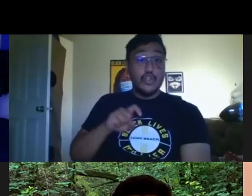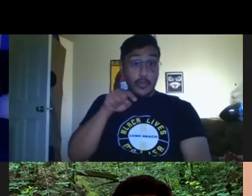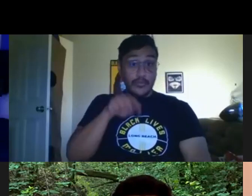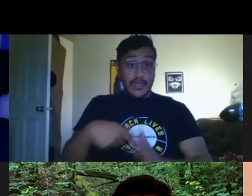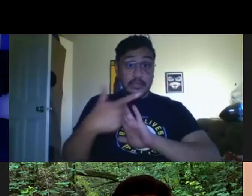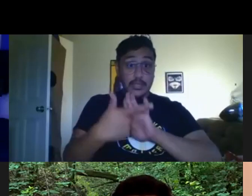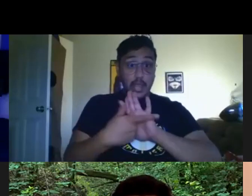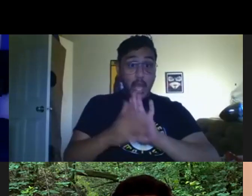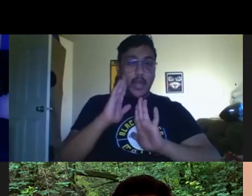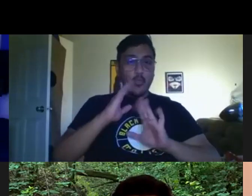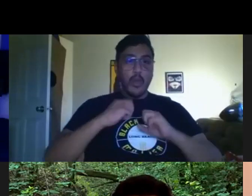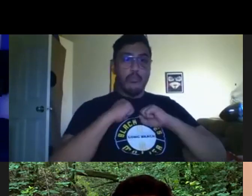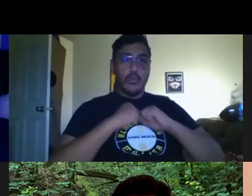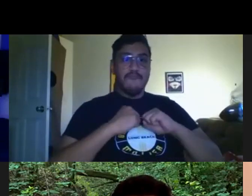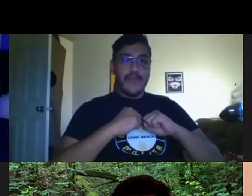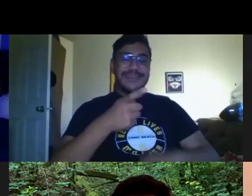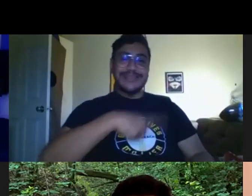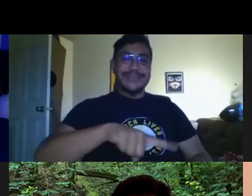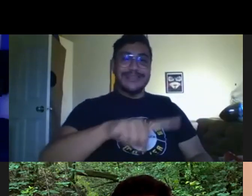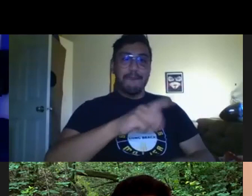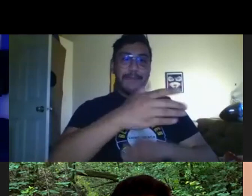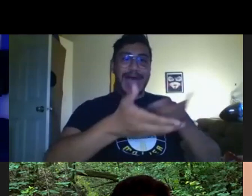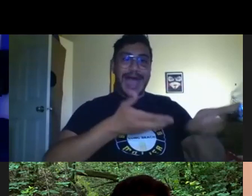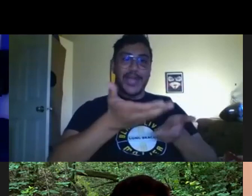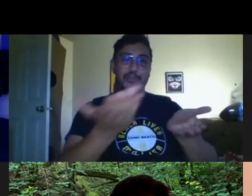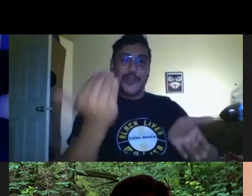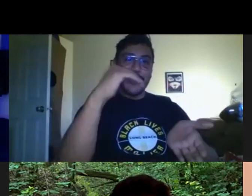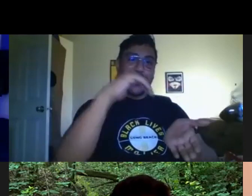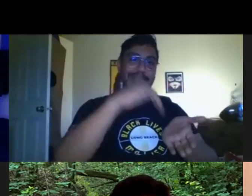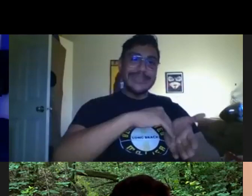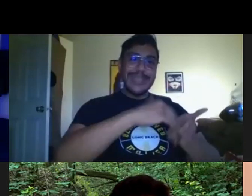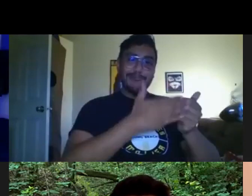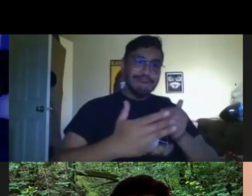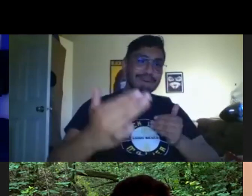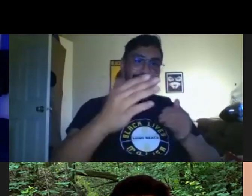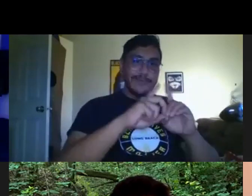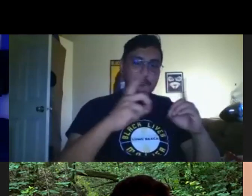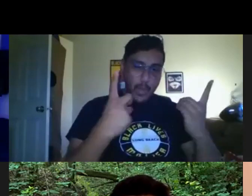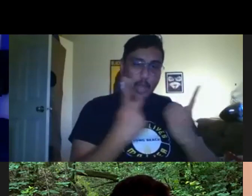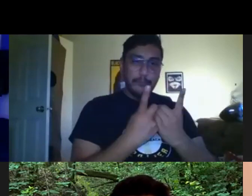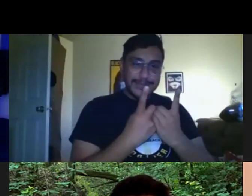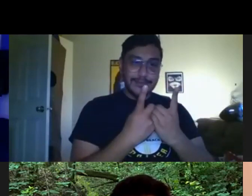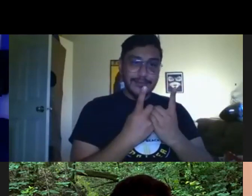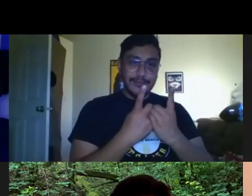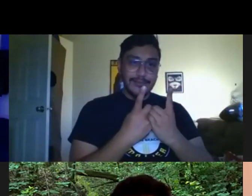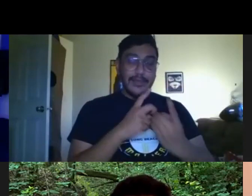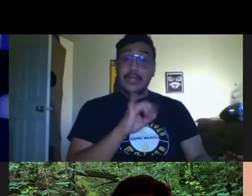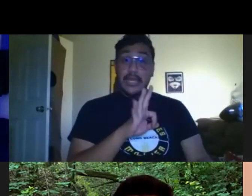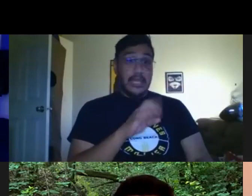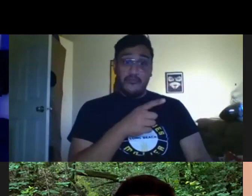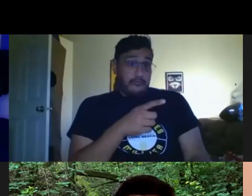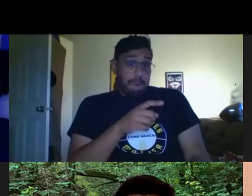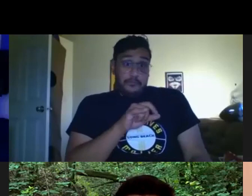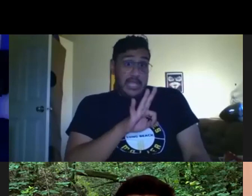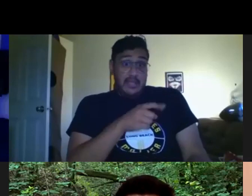by other departments. And really, it's a cyclical life that exists for police officers. If they are ever brought to justice